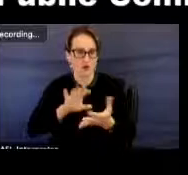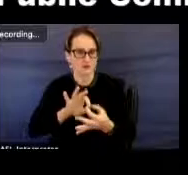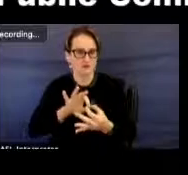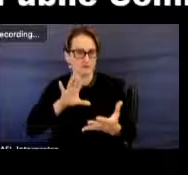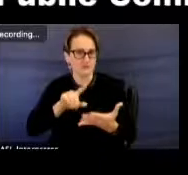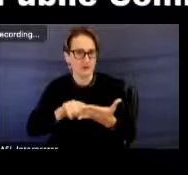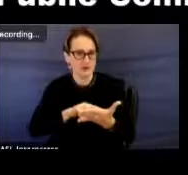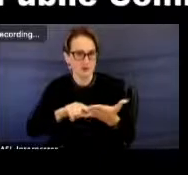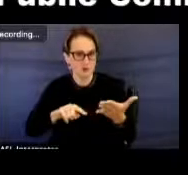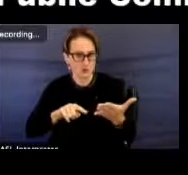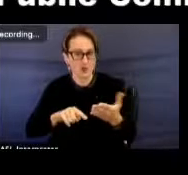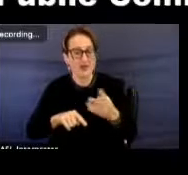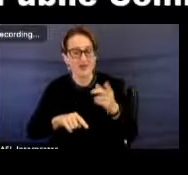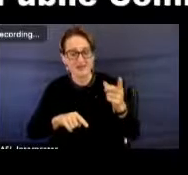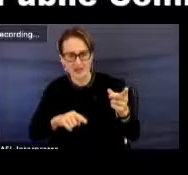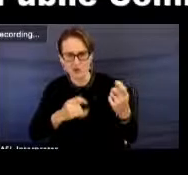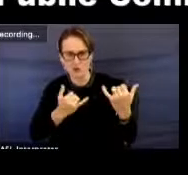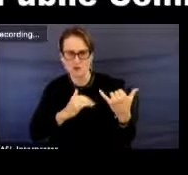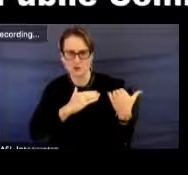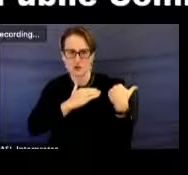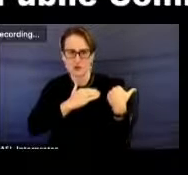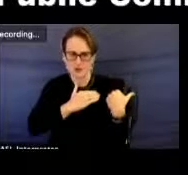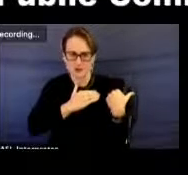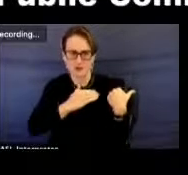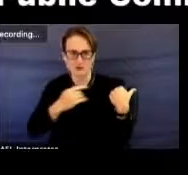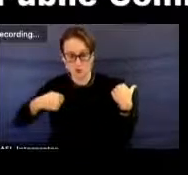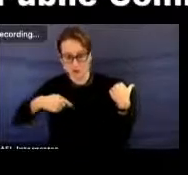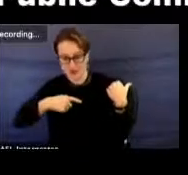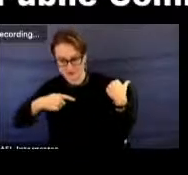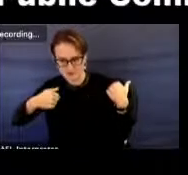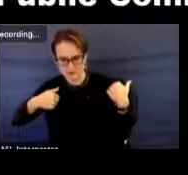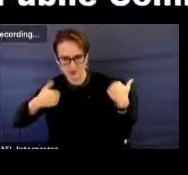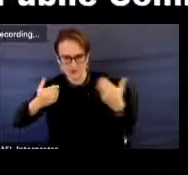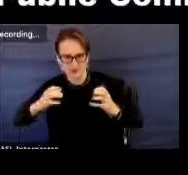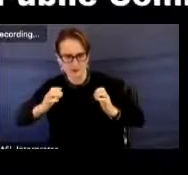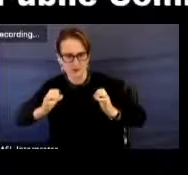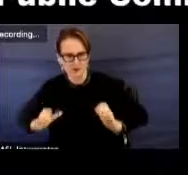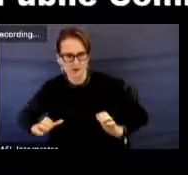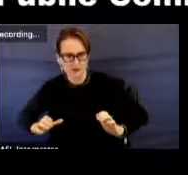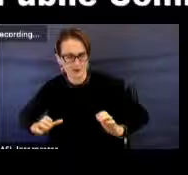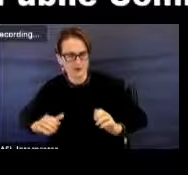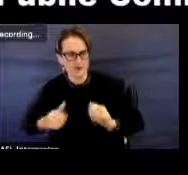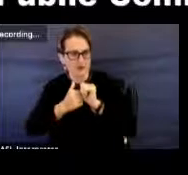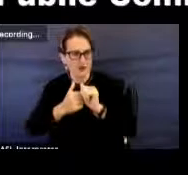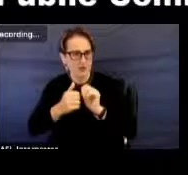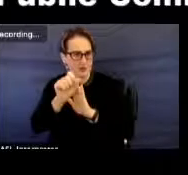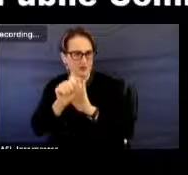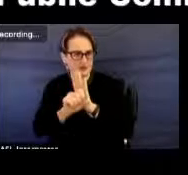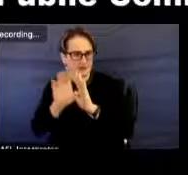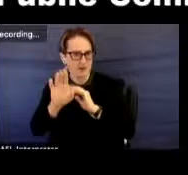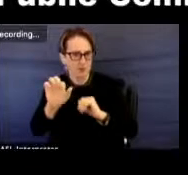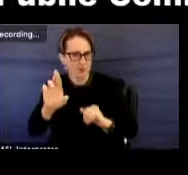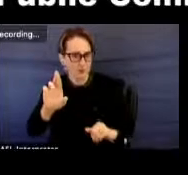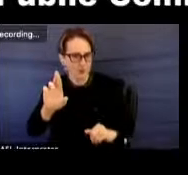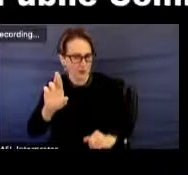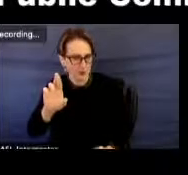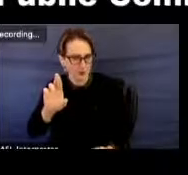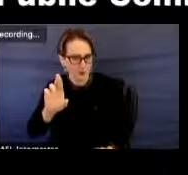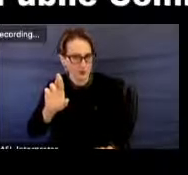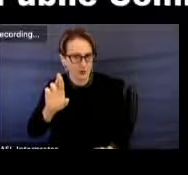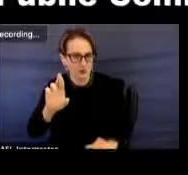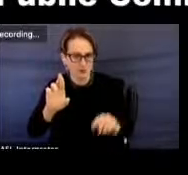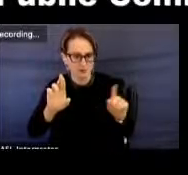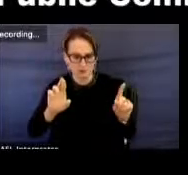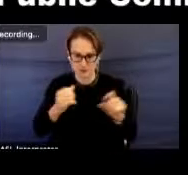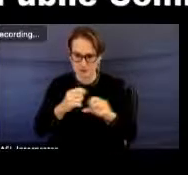as a client under the state bar rules of professional conduct to make the transition in our best